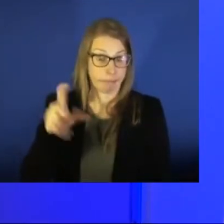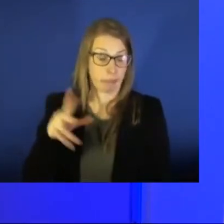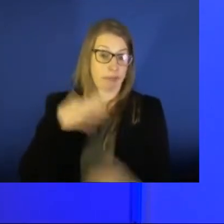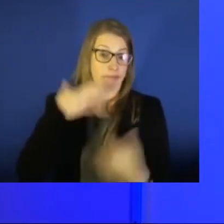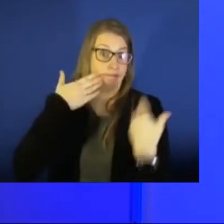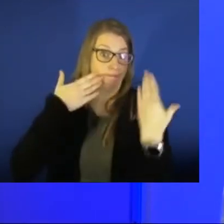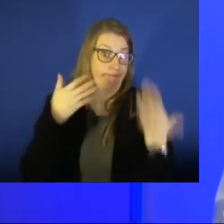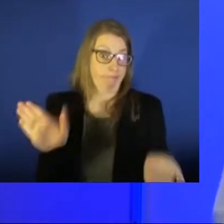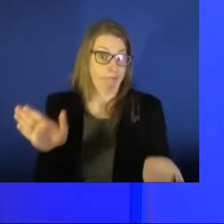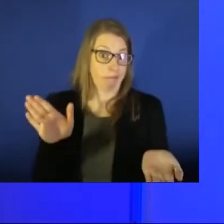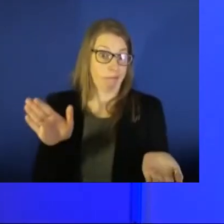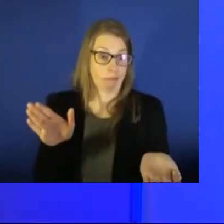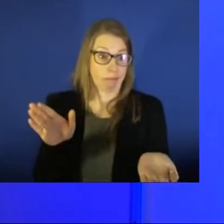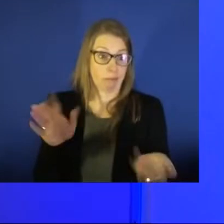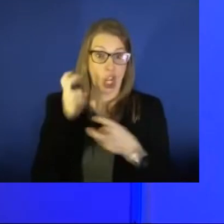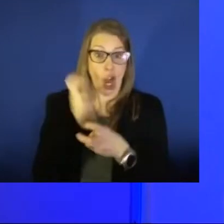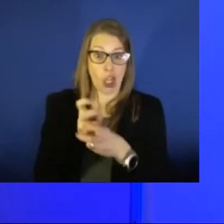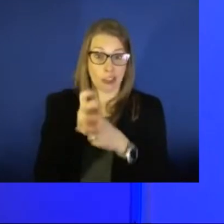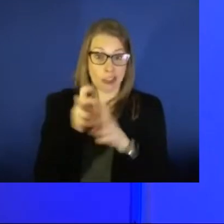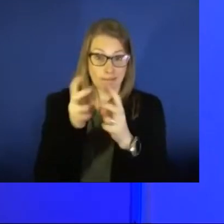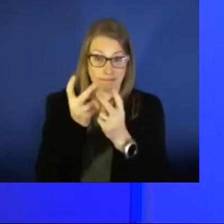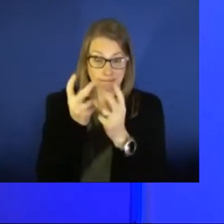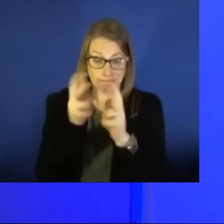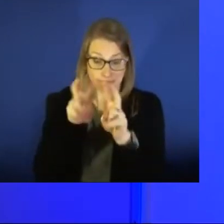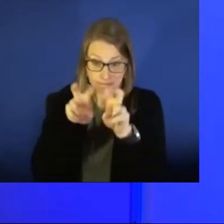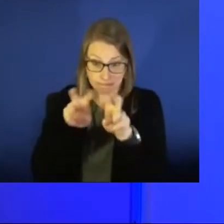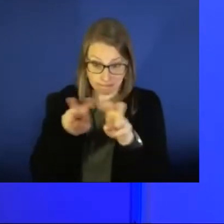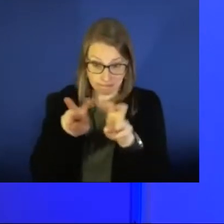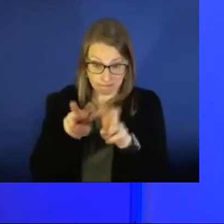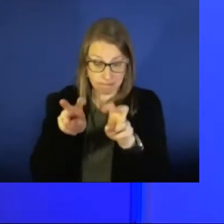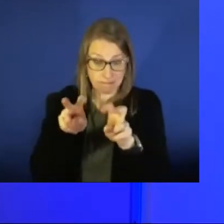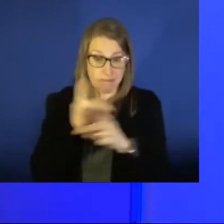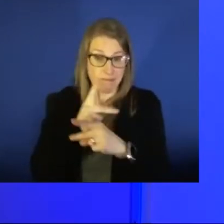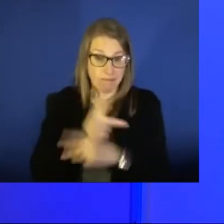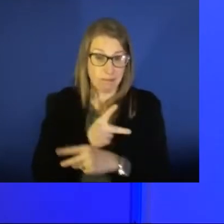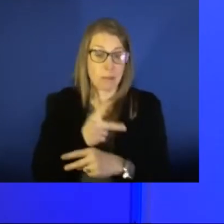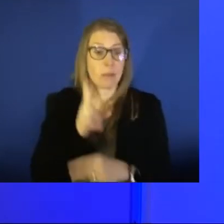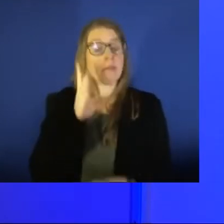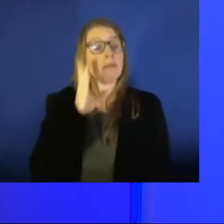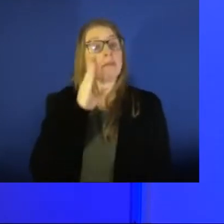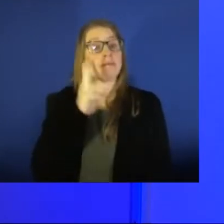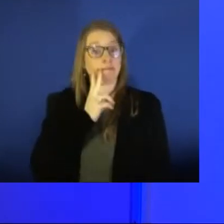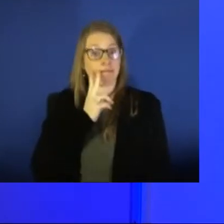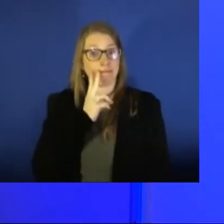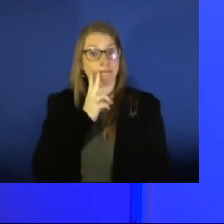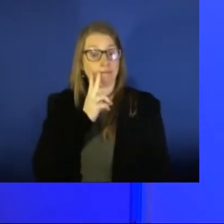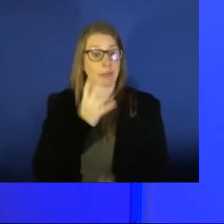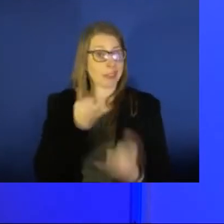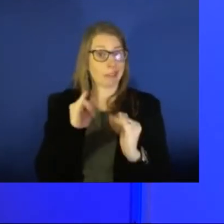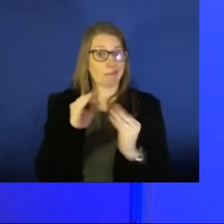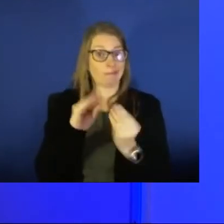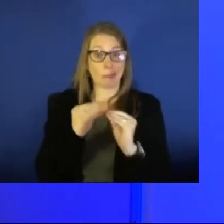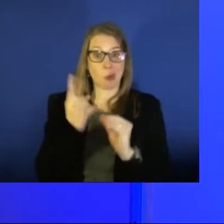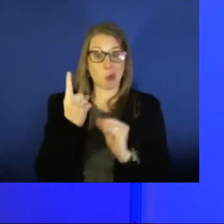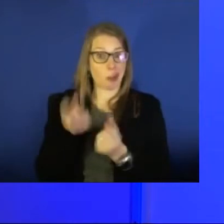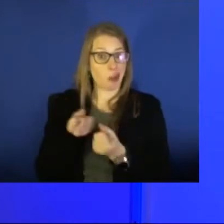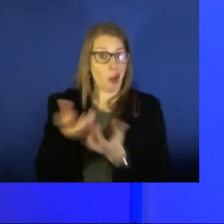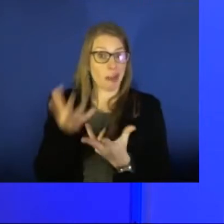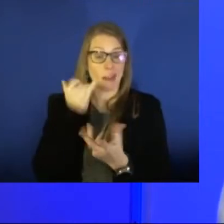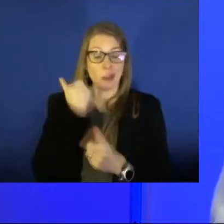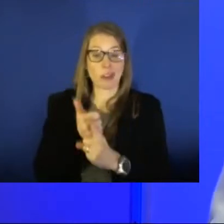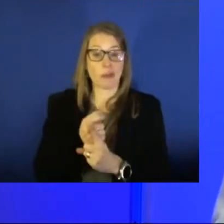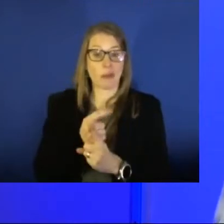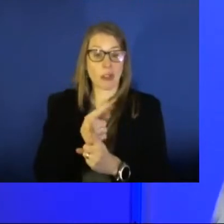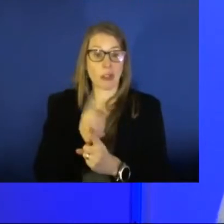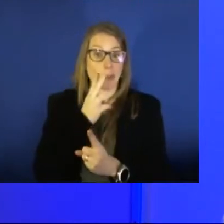Mm-hmm. But we know now that smoking is still the #1 cause. If you're a smoker, you're at risk, and now we